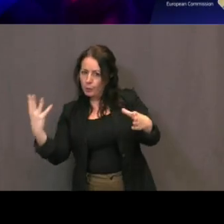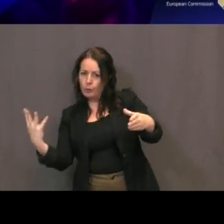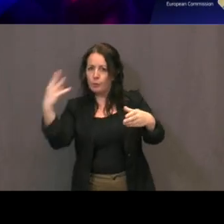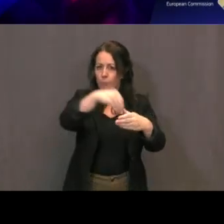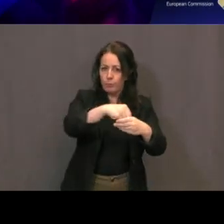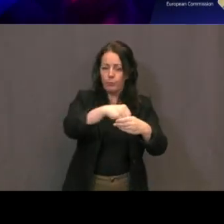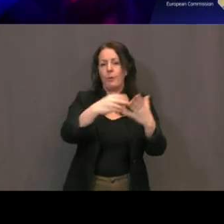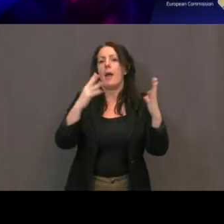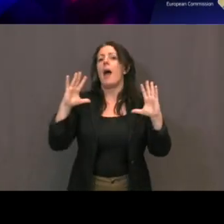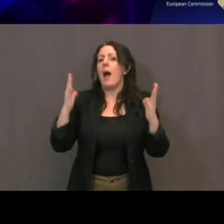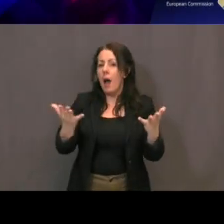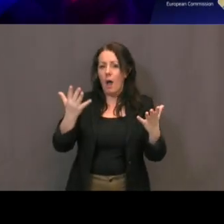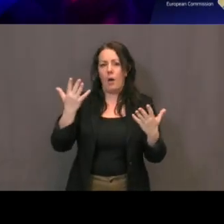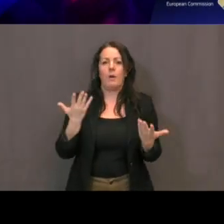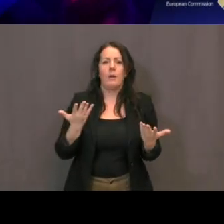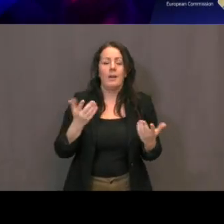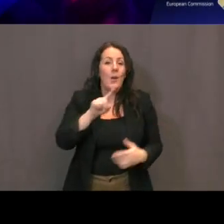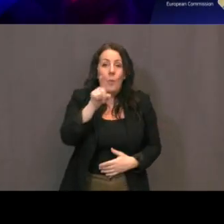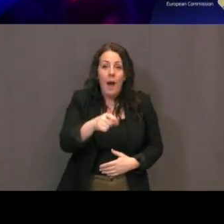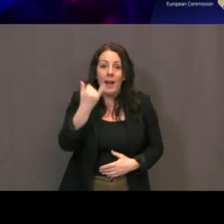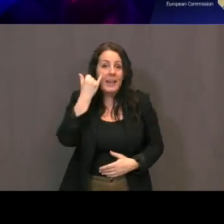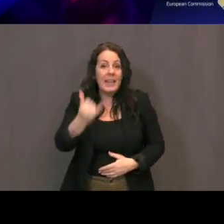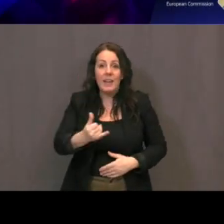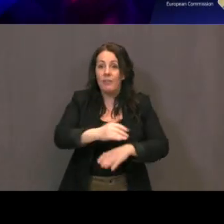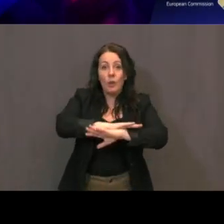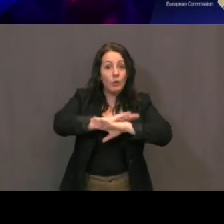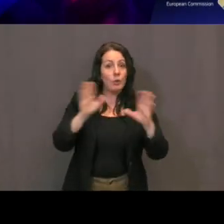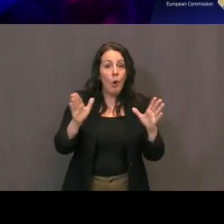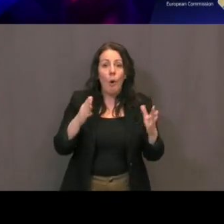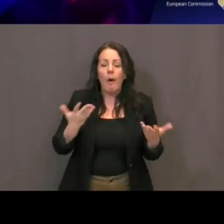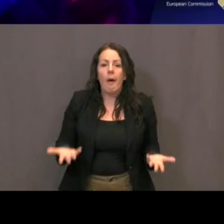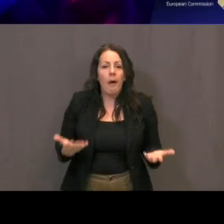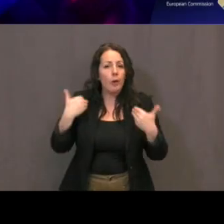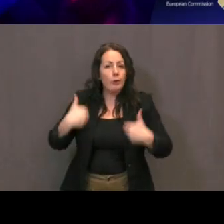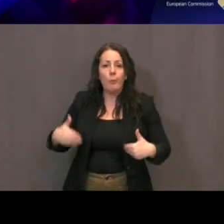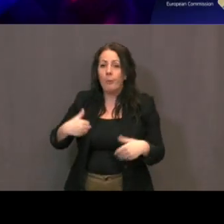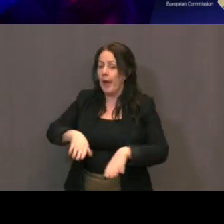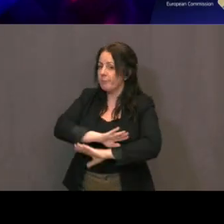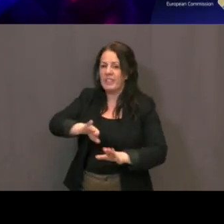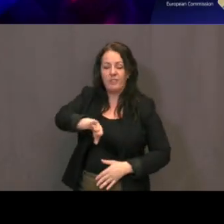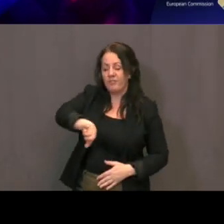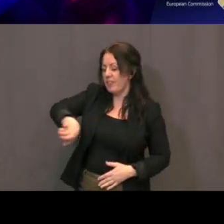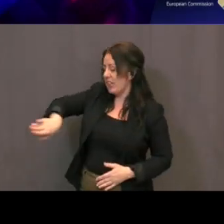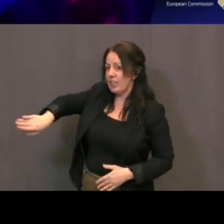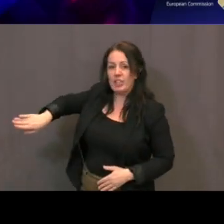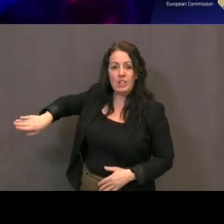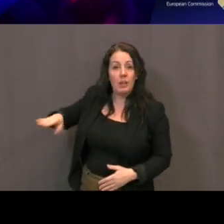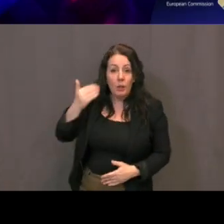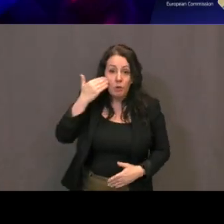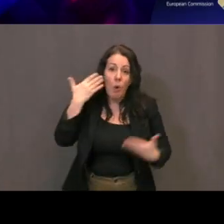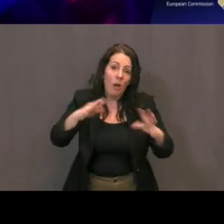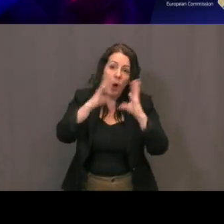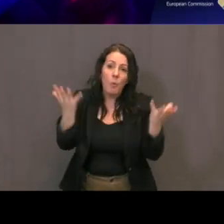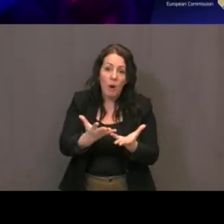at the communication between human beings. At the moment, it's already transforming. So think about your feeds in